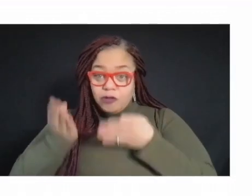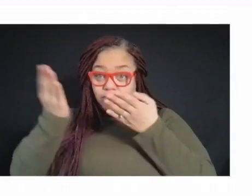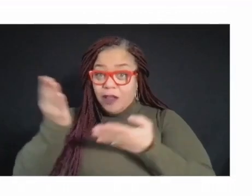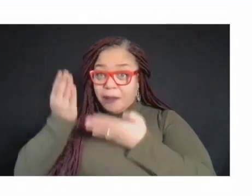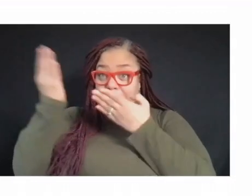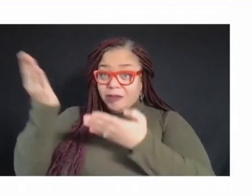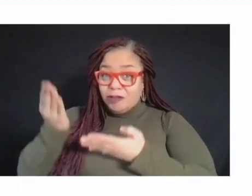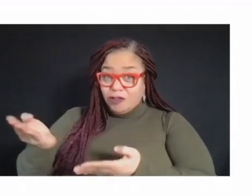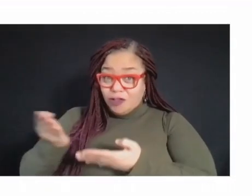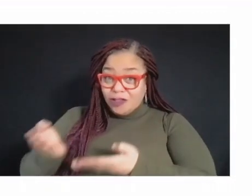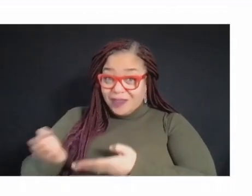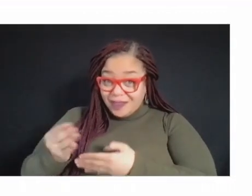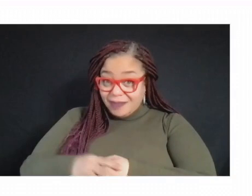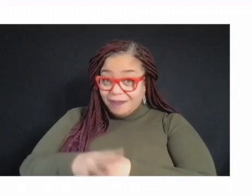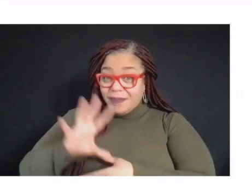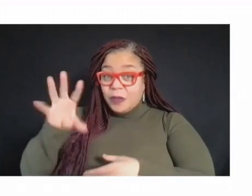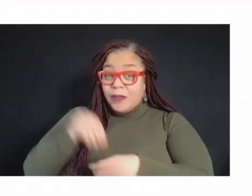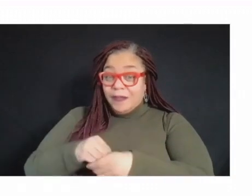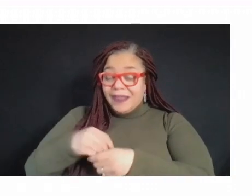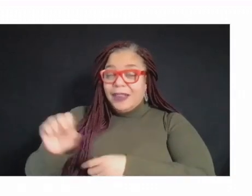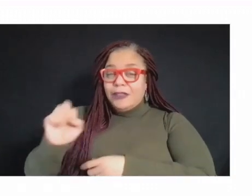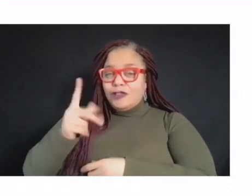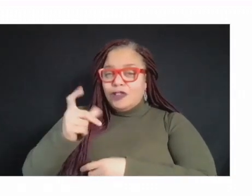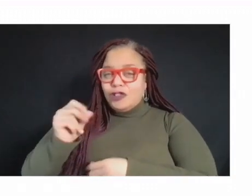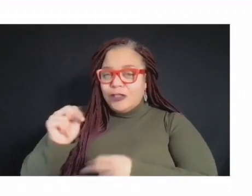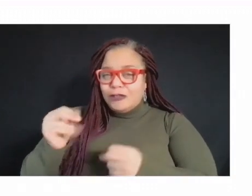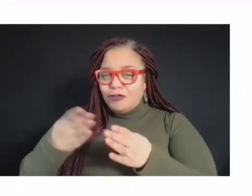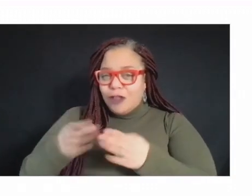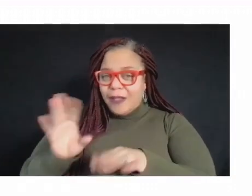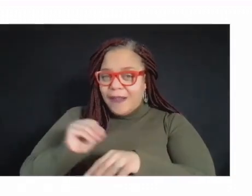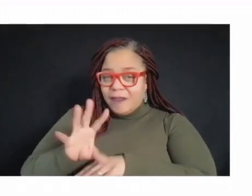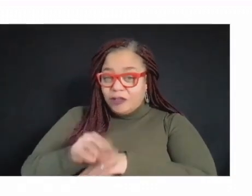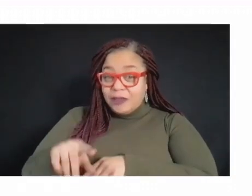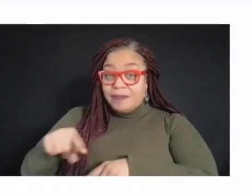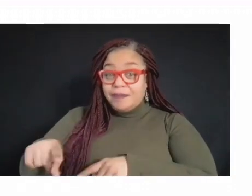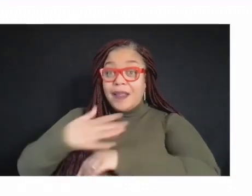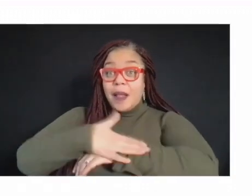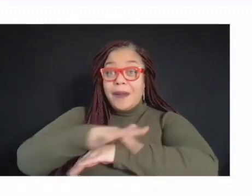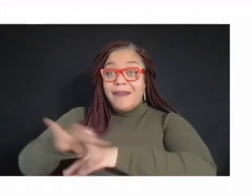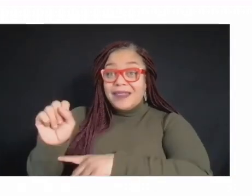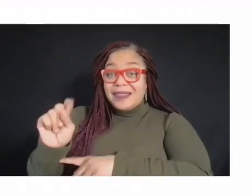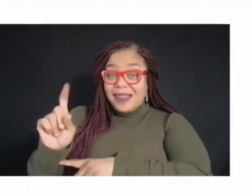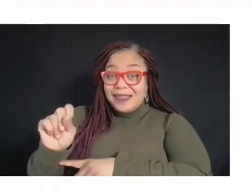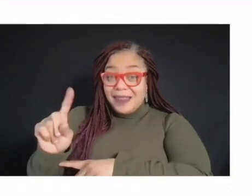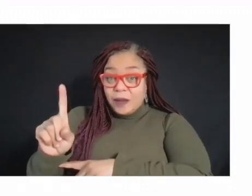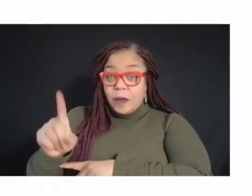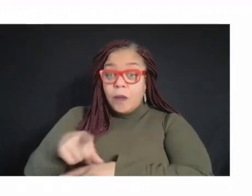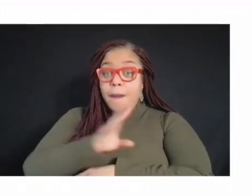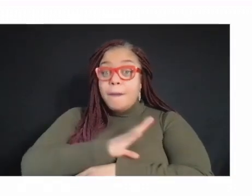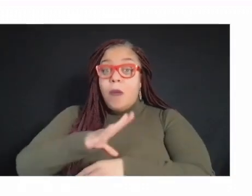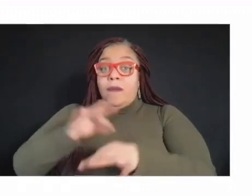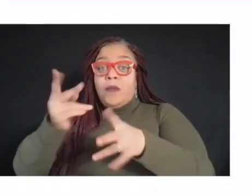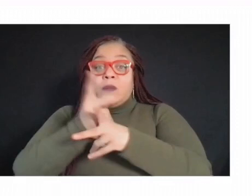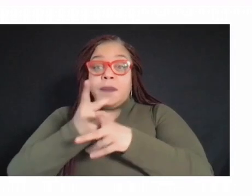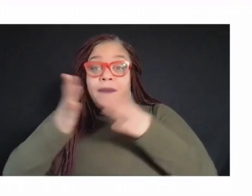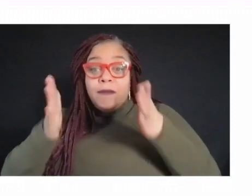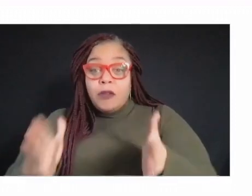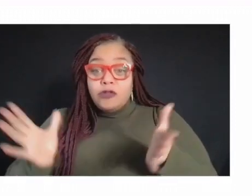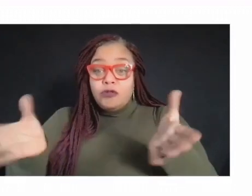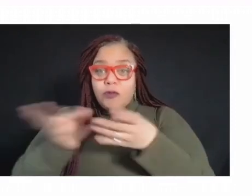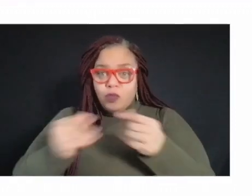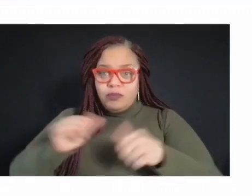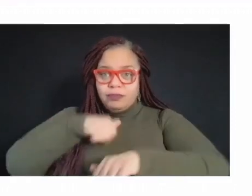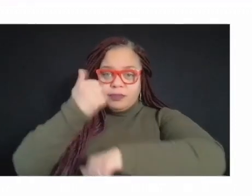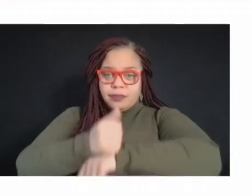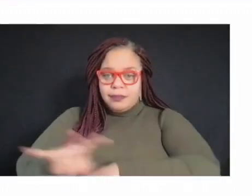County of San Diego Board of Supervisors resolution called for 7 strategies to address misinformation as a public